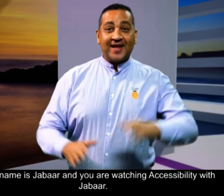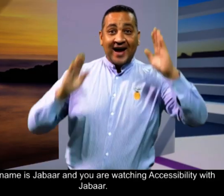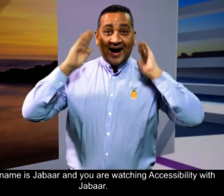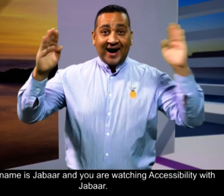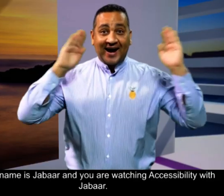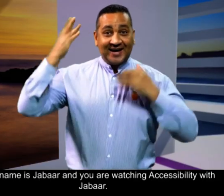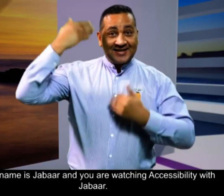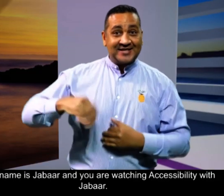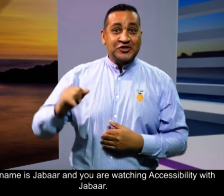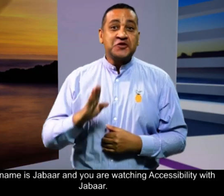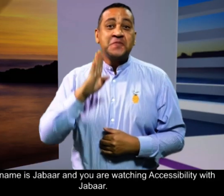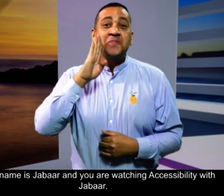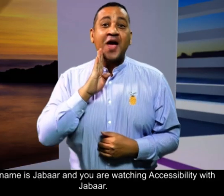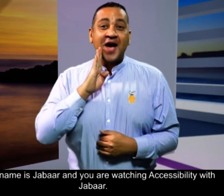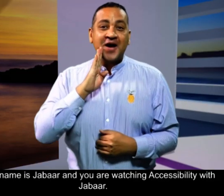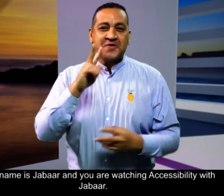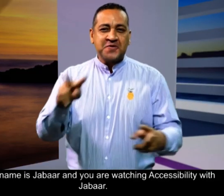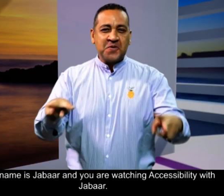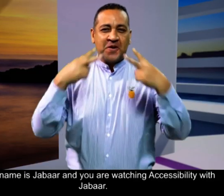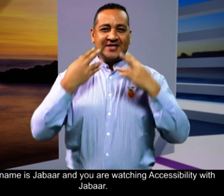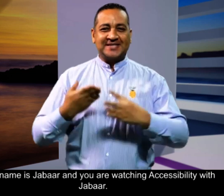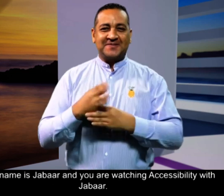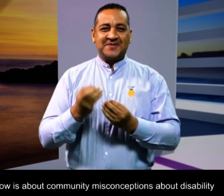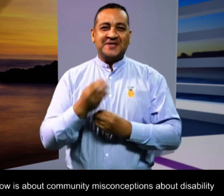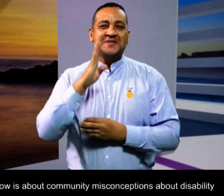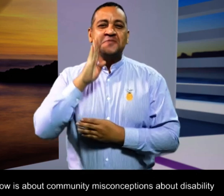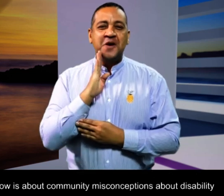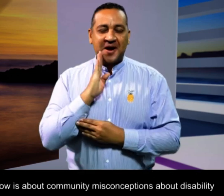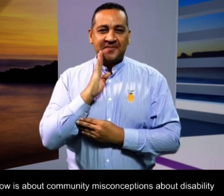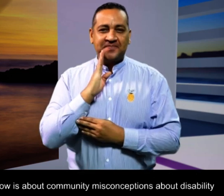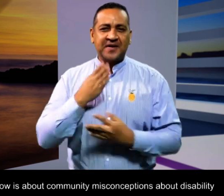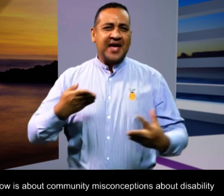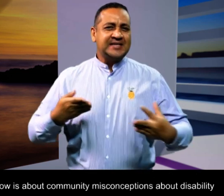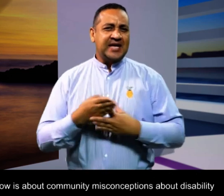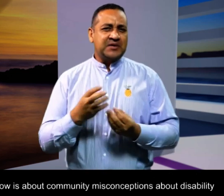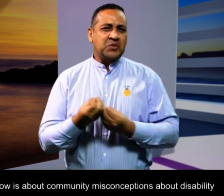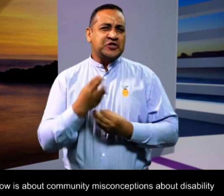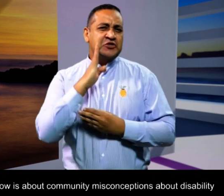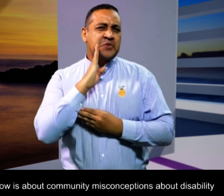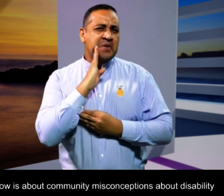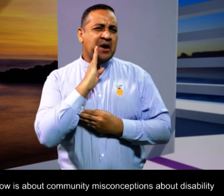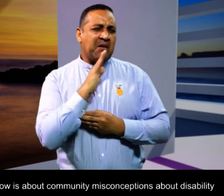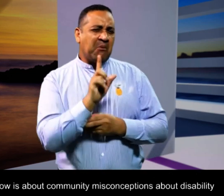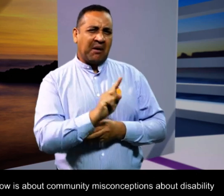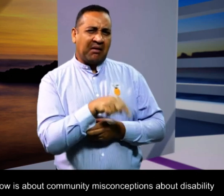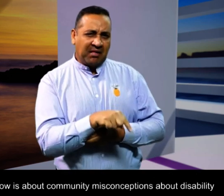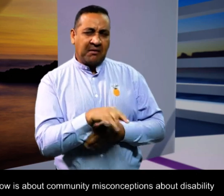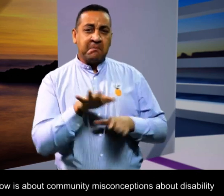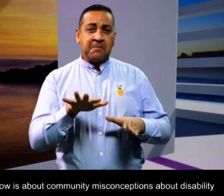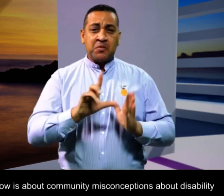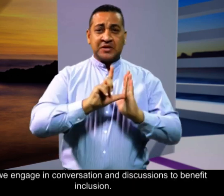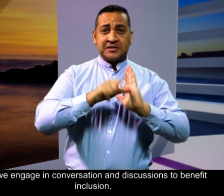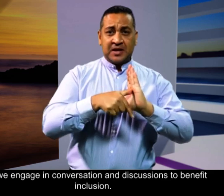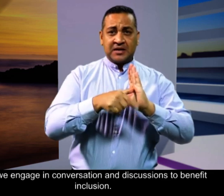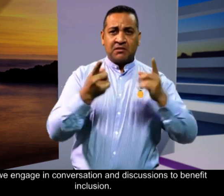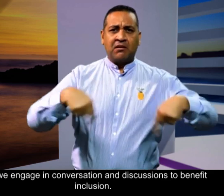Hi, my name is Jabal and you are watching Accessibility with Jabal. The show is about community misconceptions